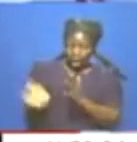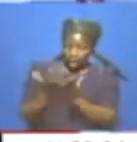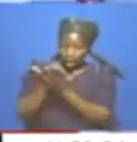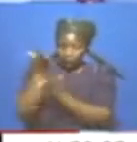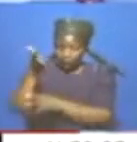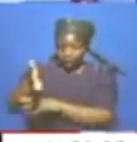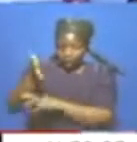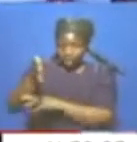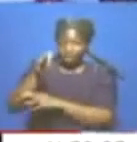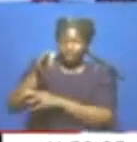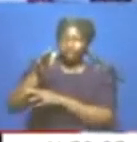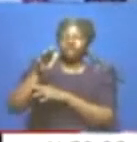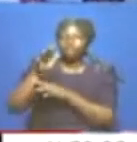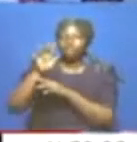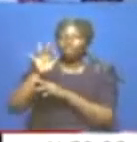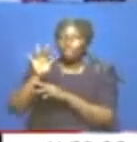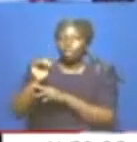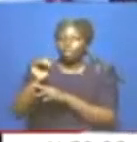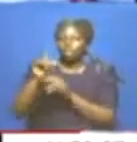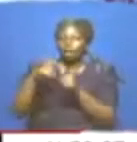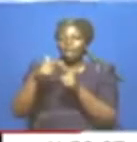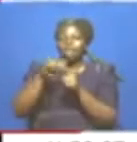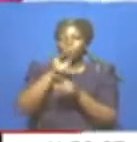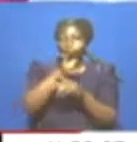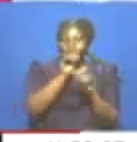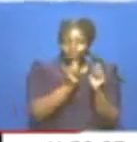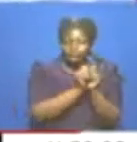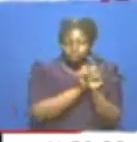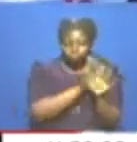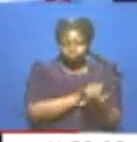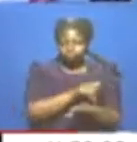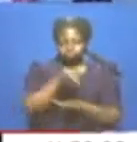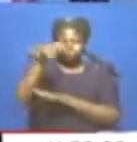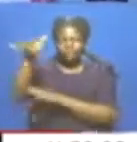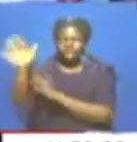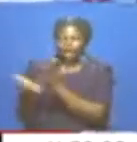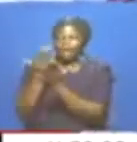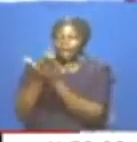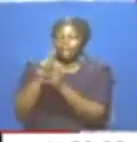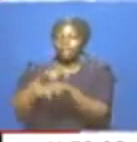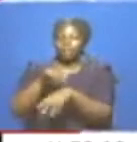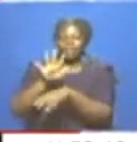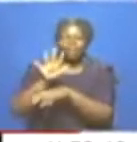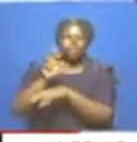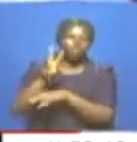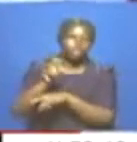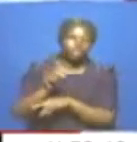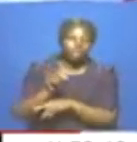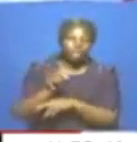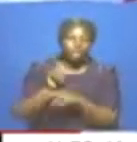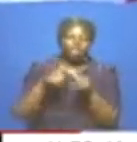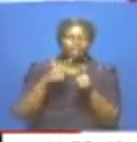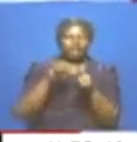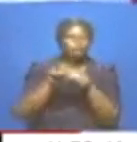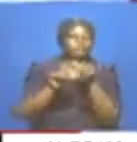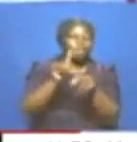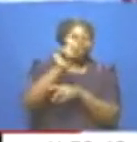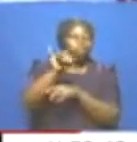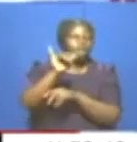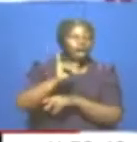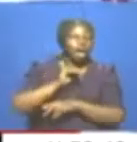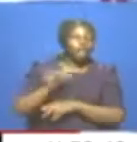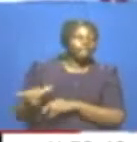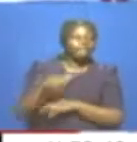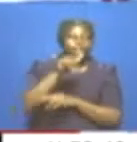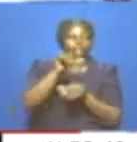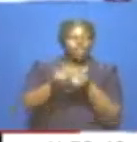back from Wajir at 4:10 p.m. to arrive at 5:20. As per the question, iFly Air is all about connectivity.